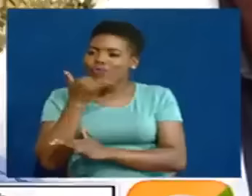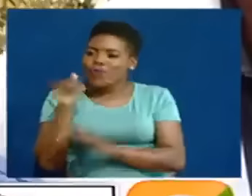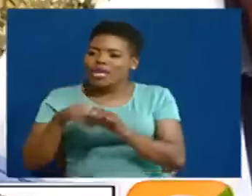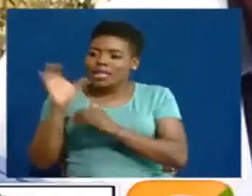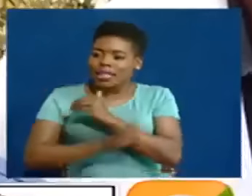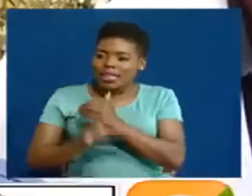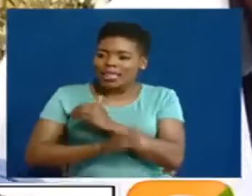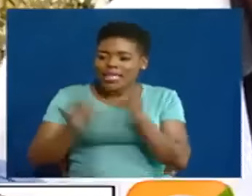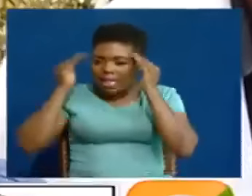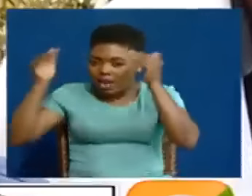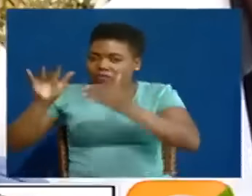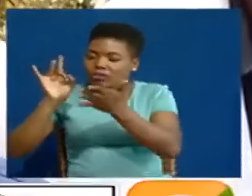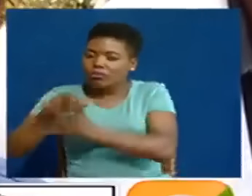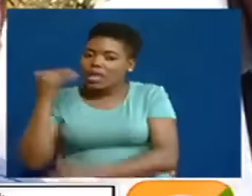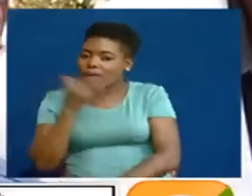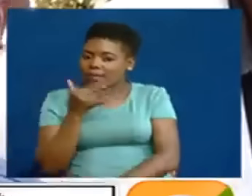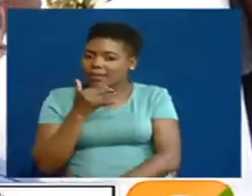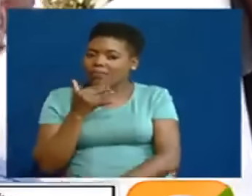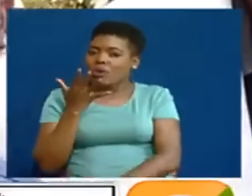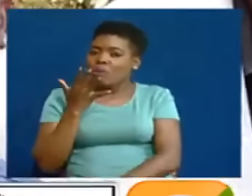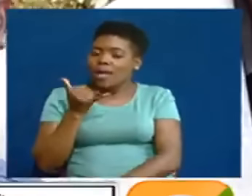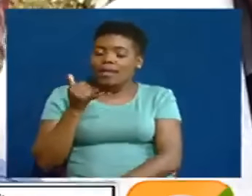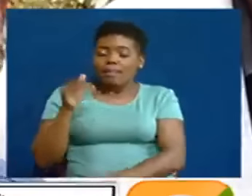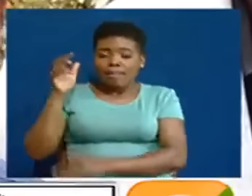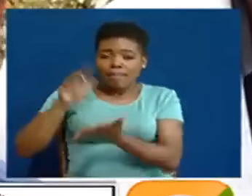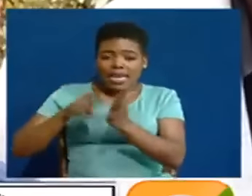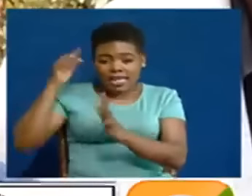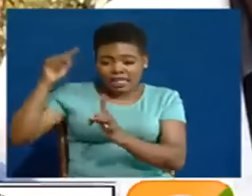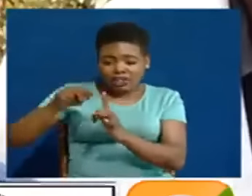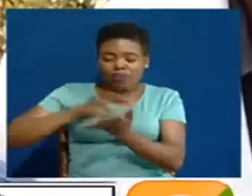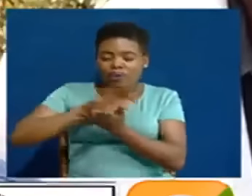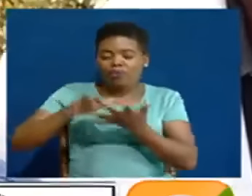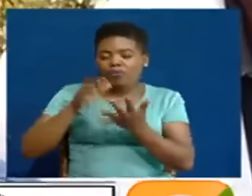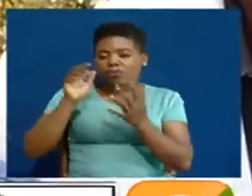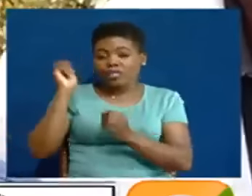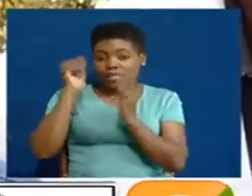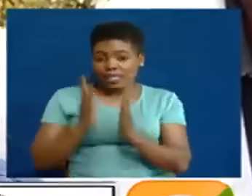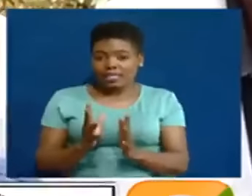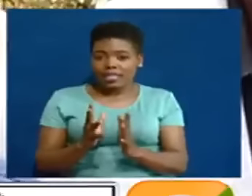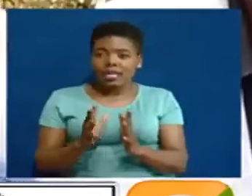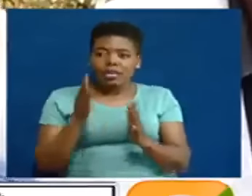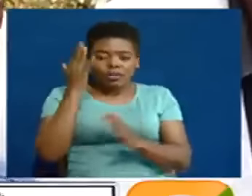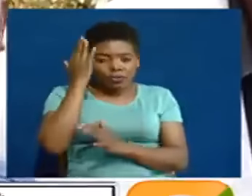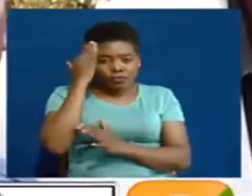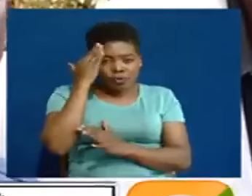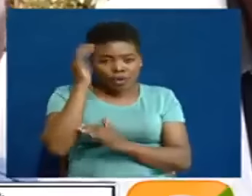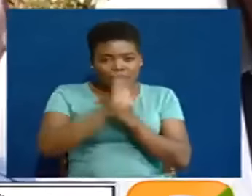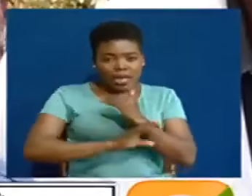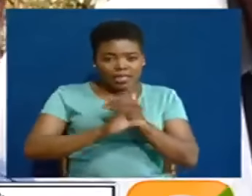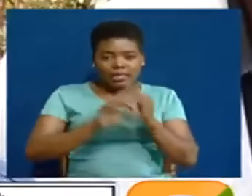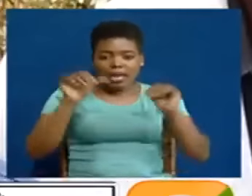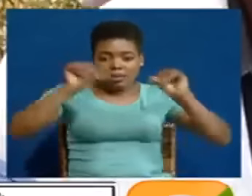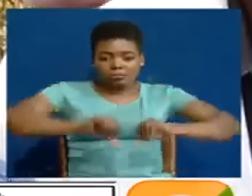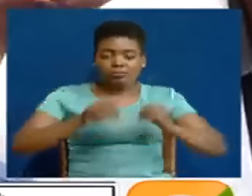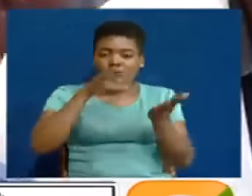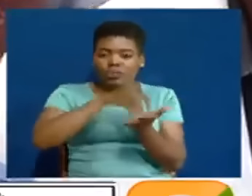the country is dealing with very urgent critical matters, like the state capture of